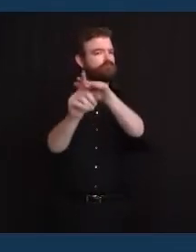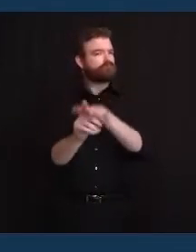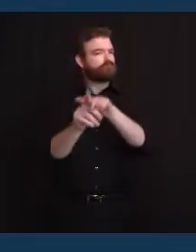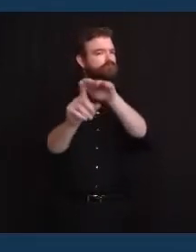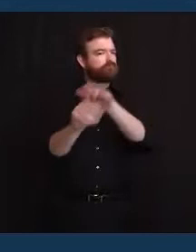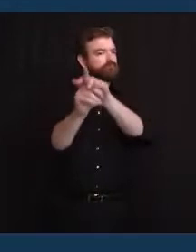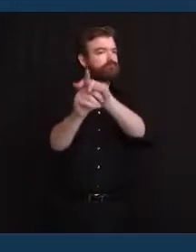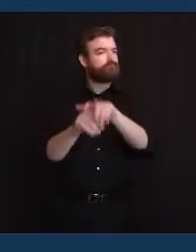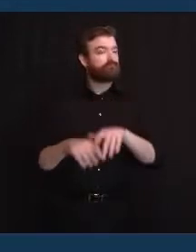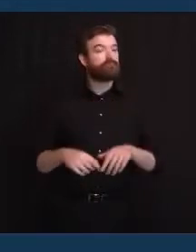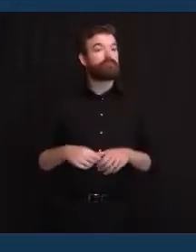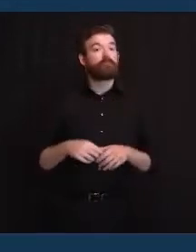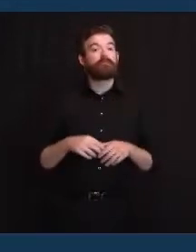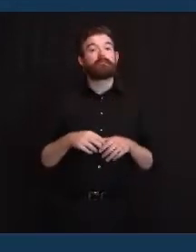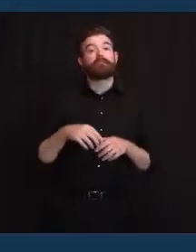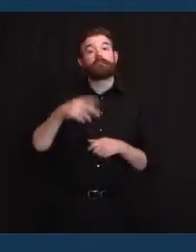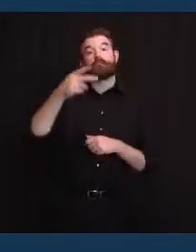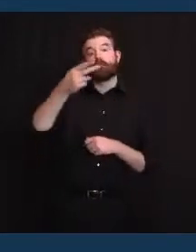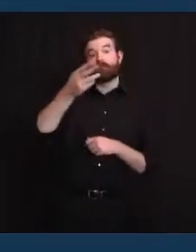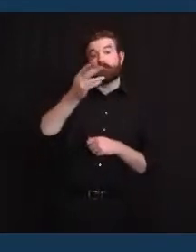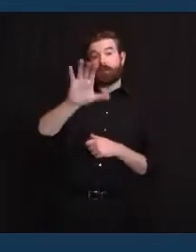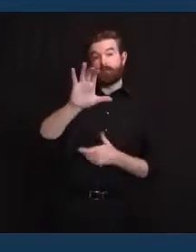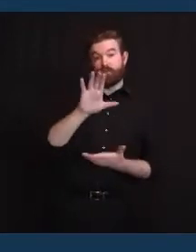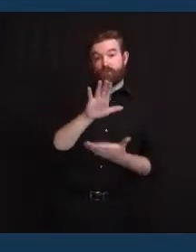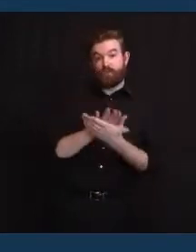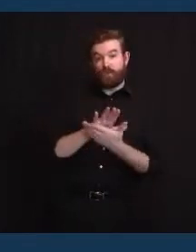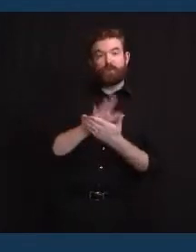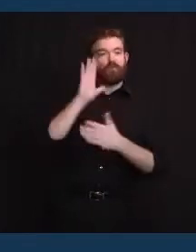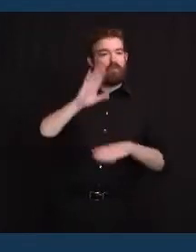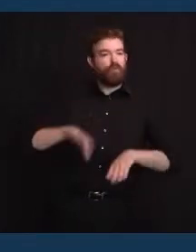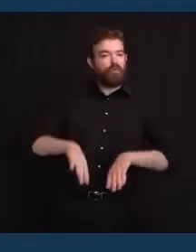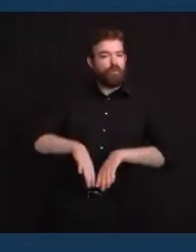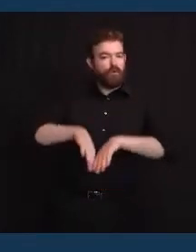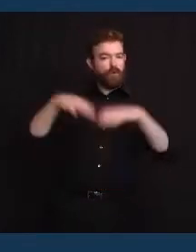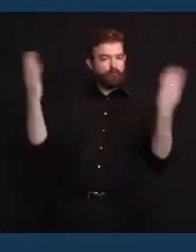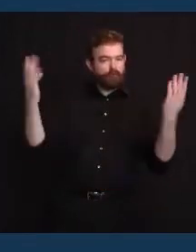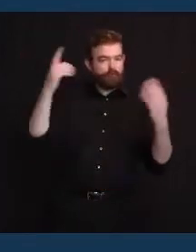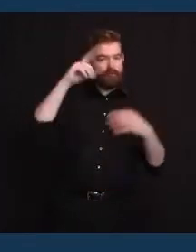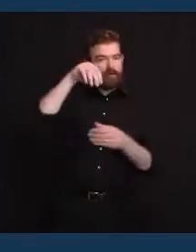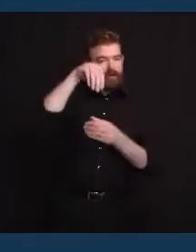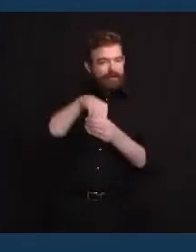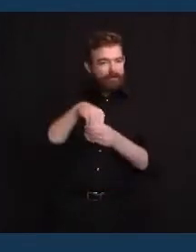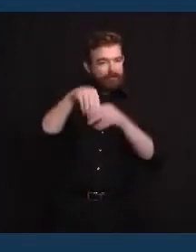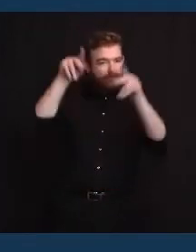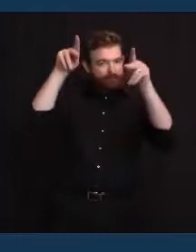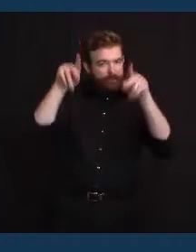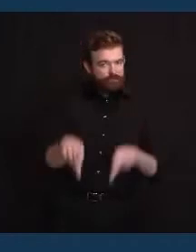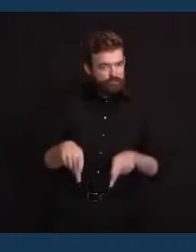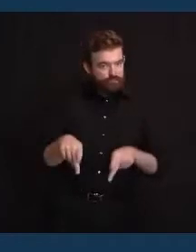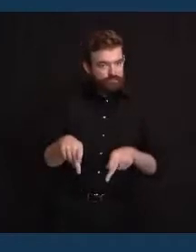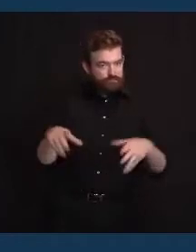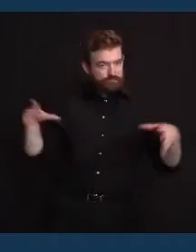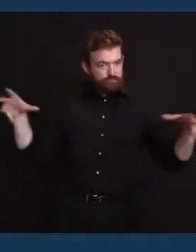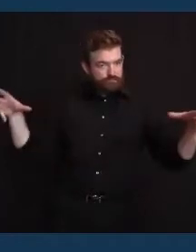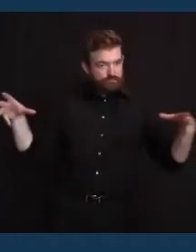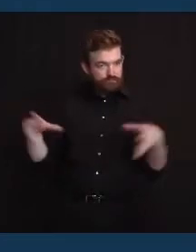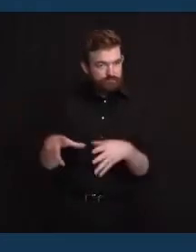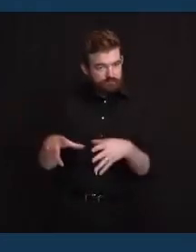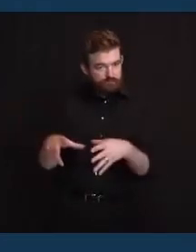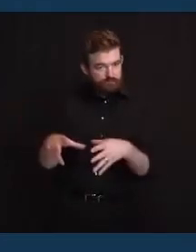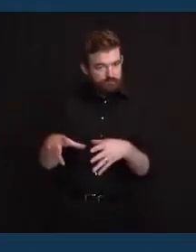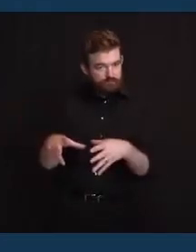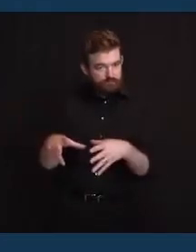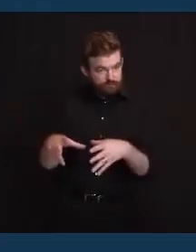and educators being the top priority. Now, as I mentioned, and I can't overstate